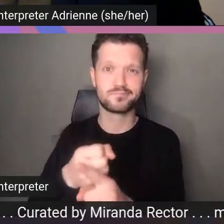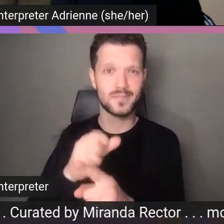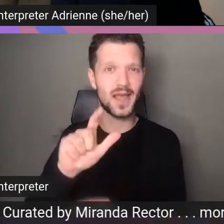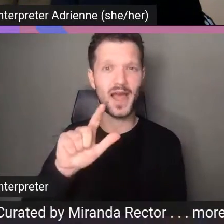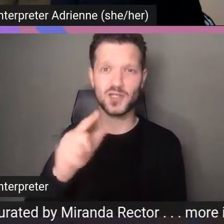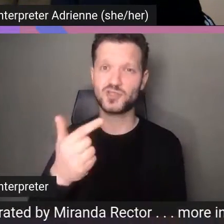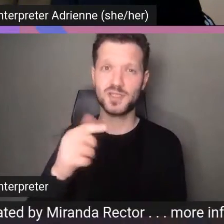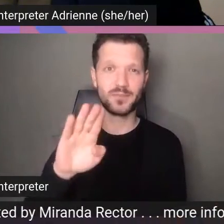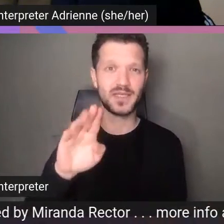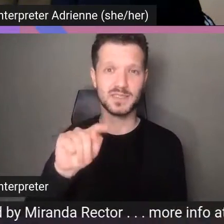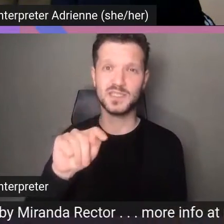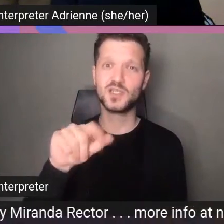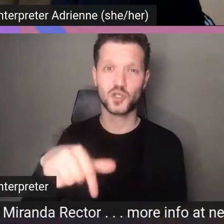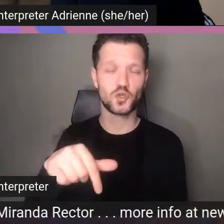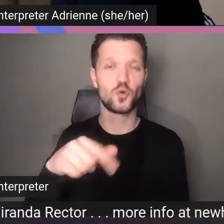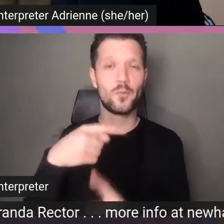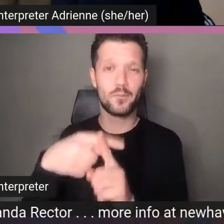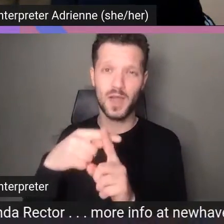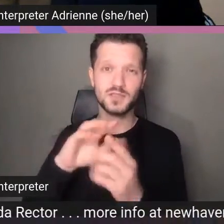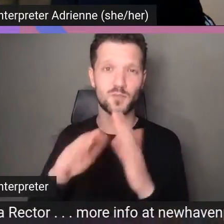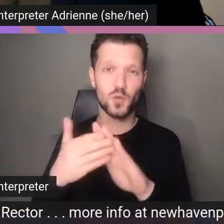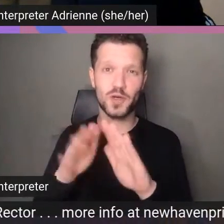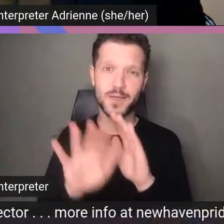across Connecticut.